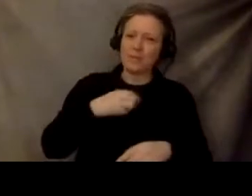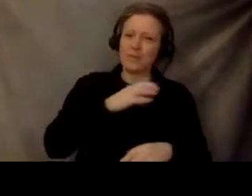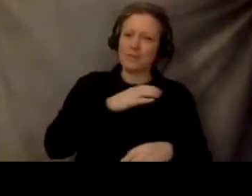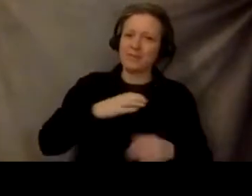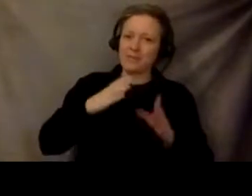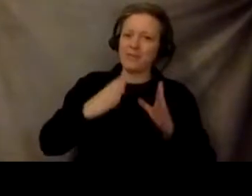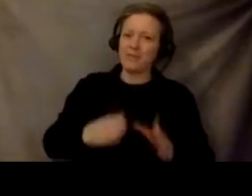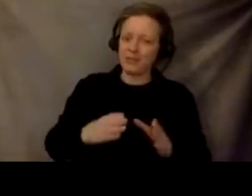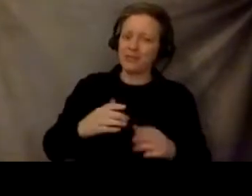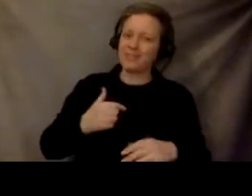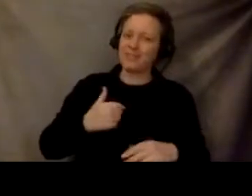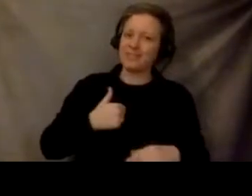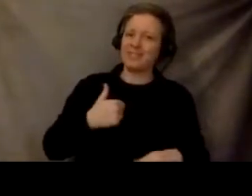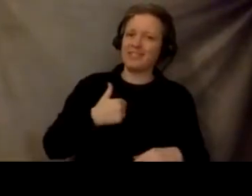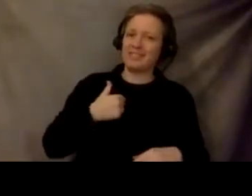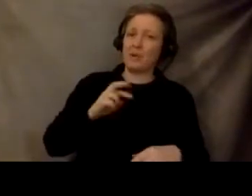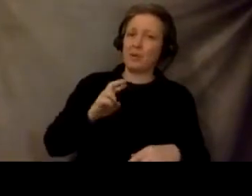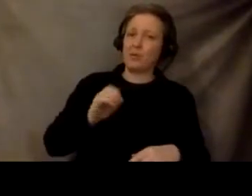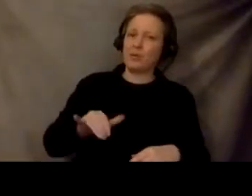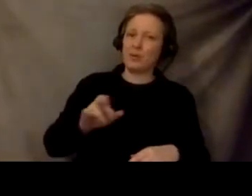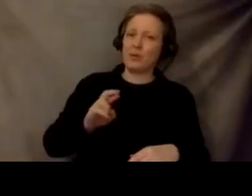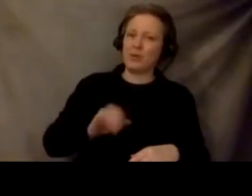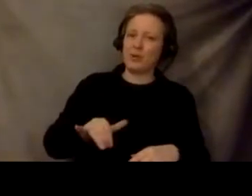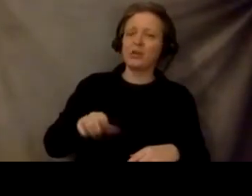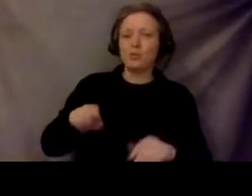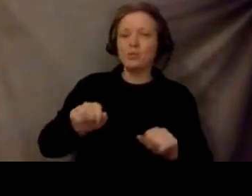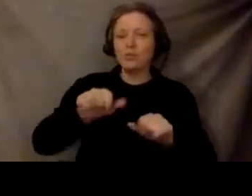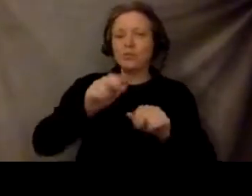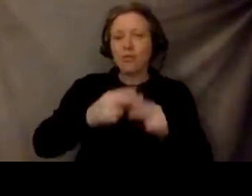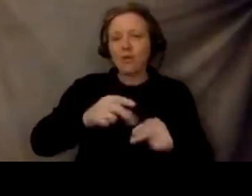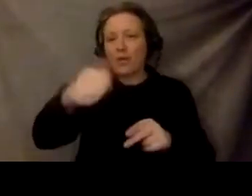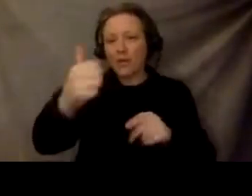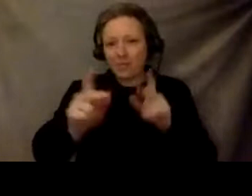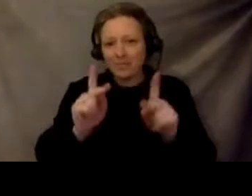you can call the rest of them Commissioner, but yeah, me.